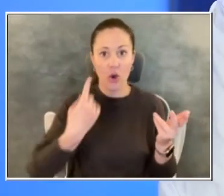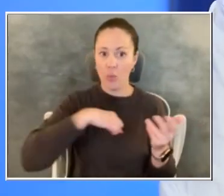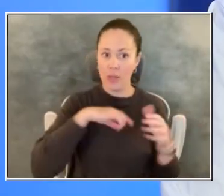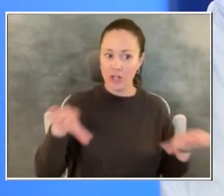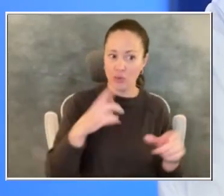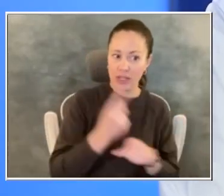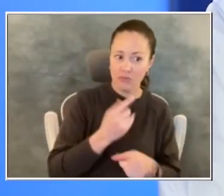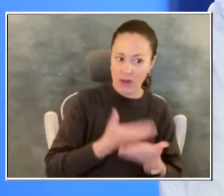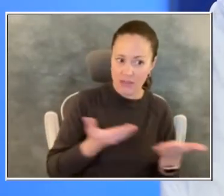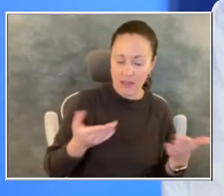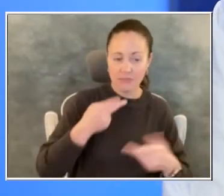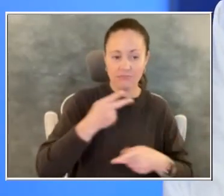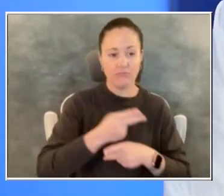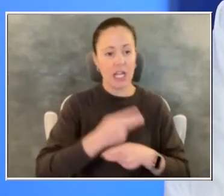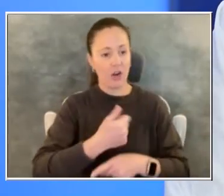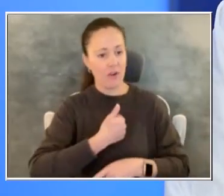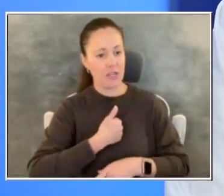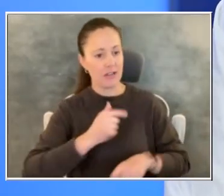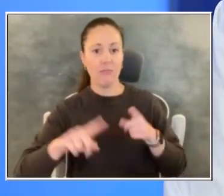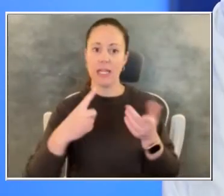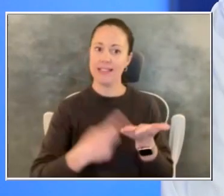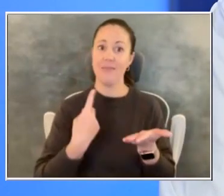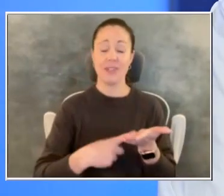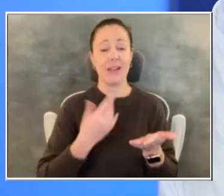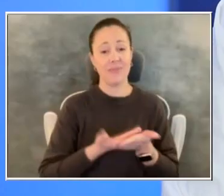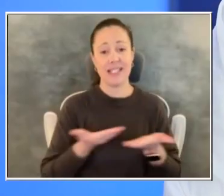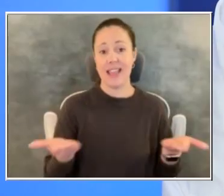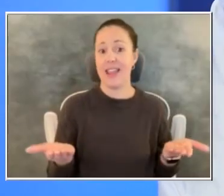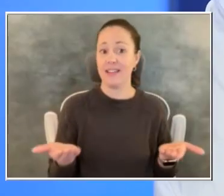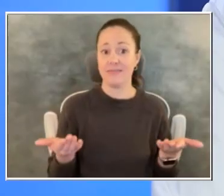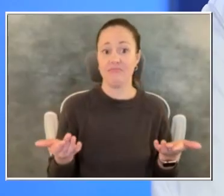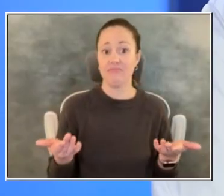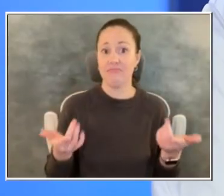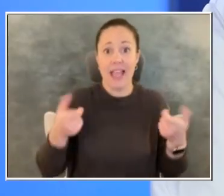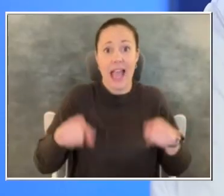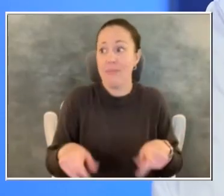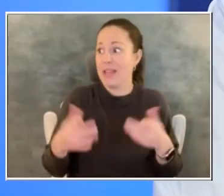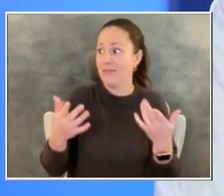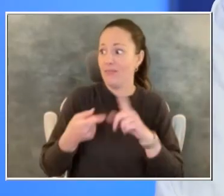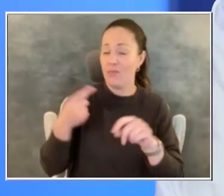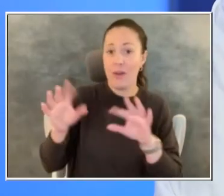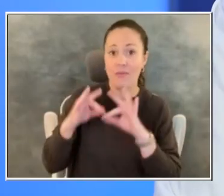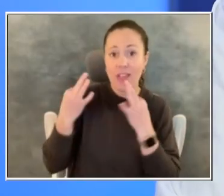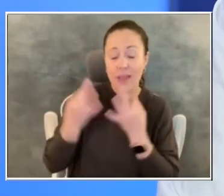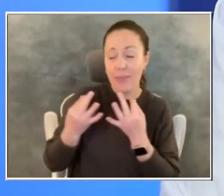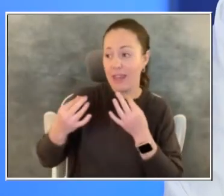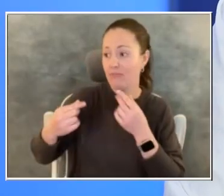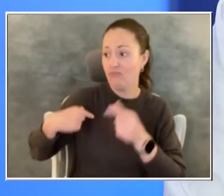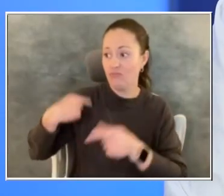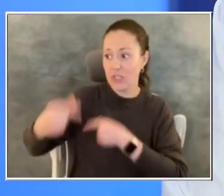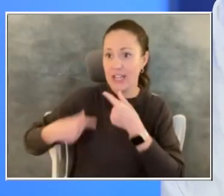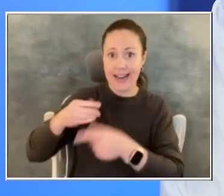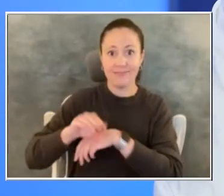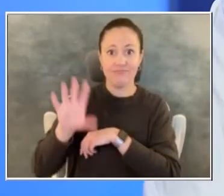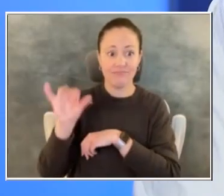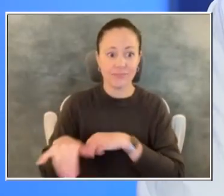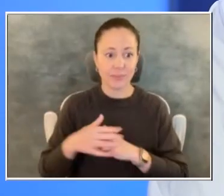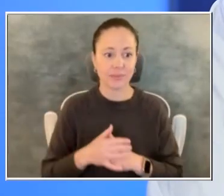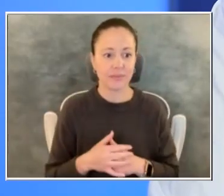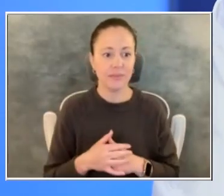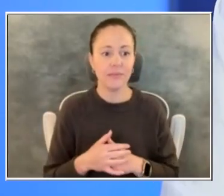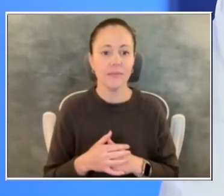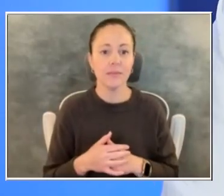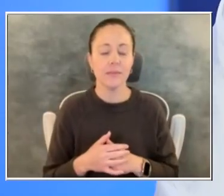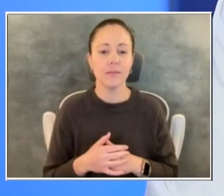ourselves, but there's some things which are just familial or genetic or those kind of things. And again, just to speak about Kathy